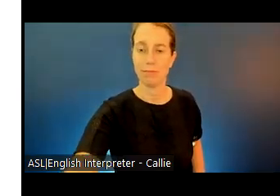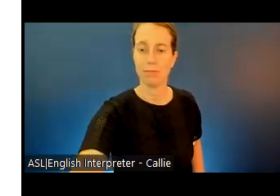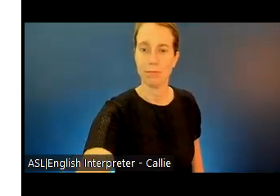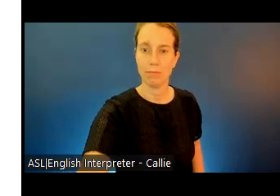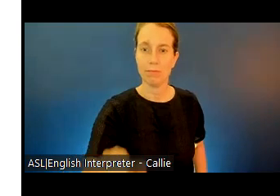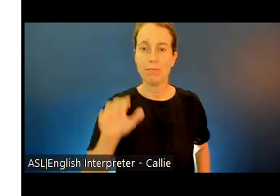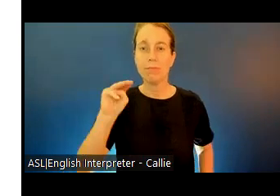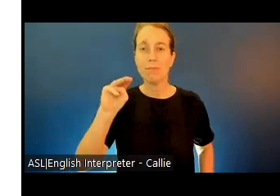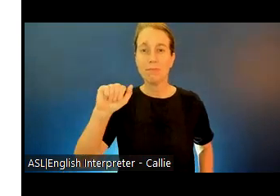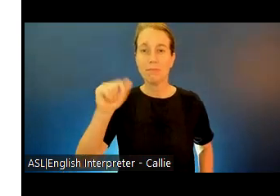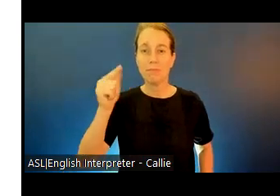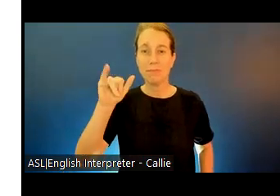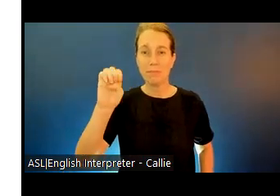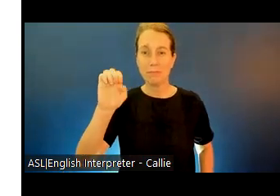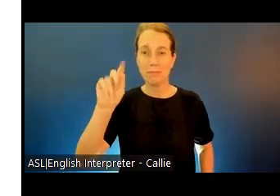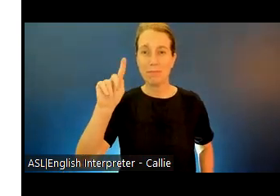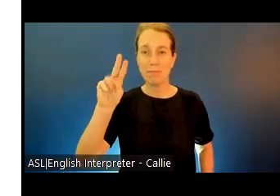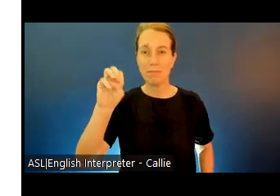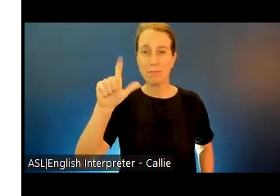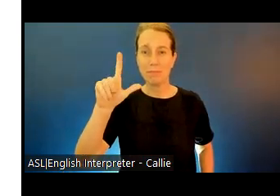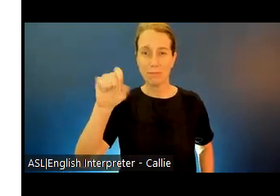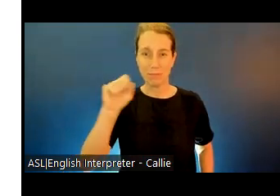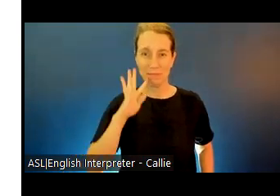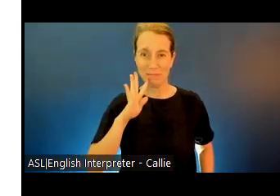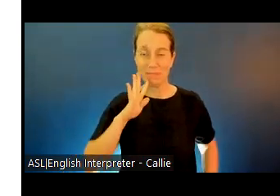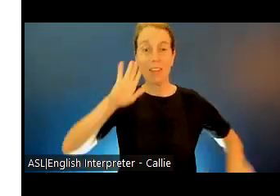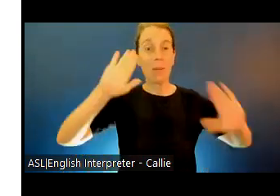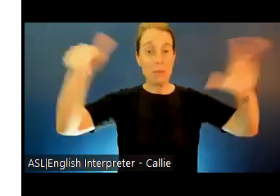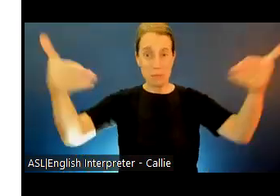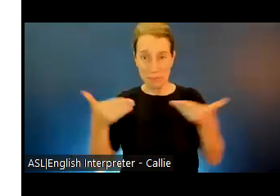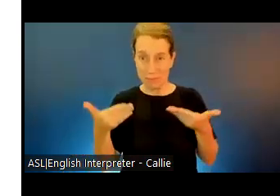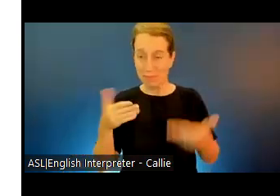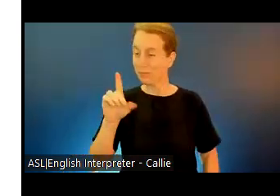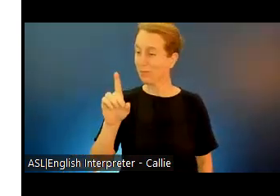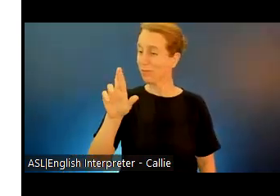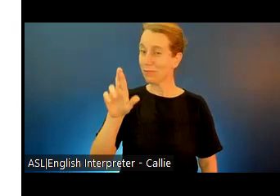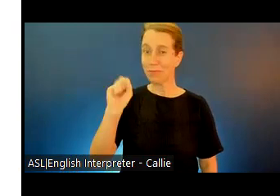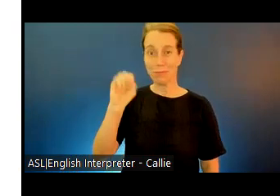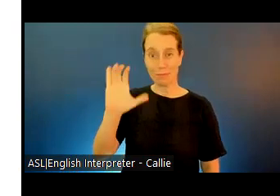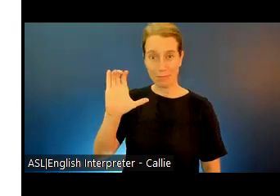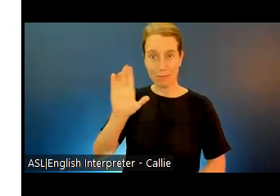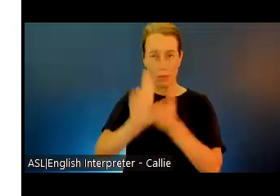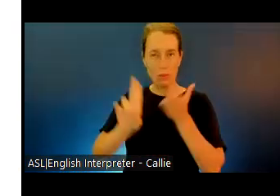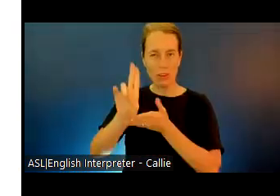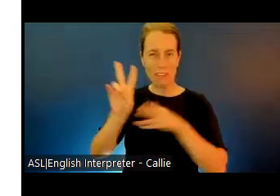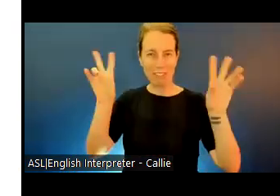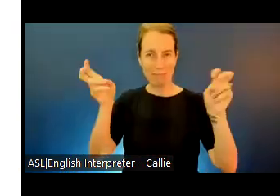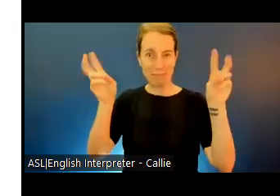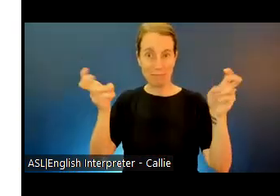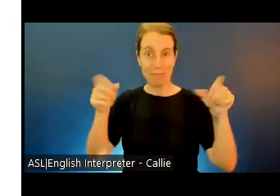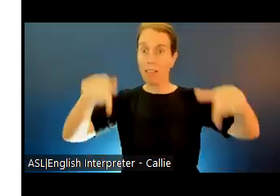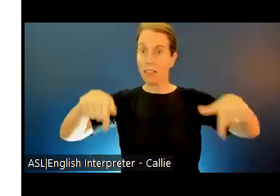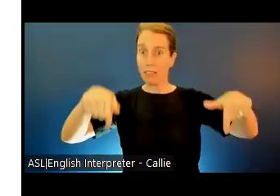Welcome to Disability Rights South Carolina University. This session is called Abuse, Neglect, and Exploitation